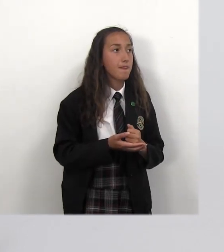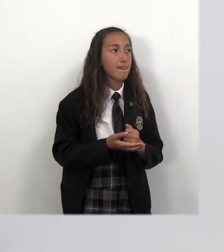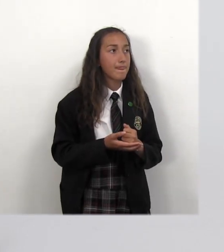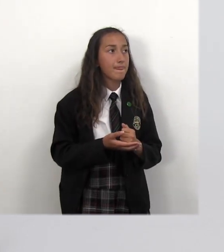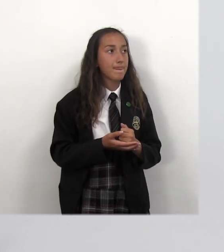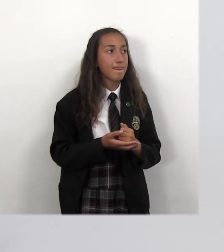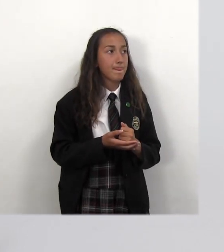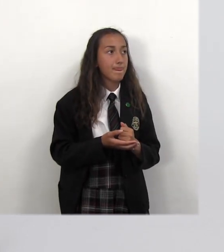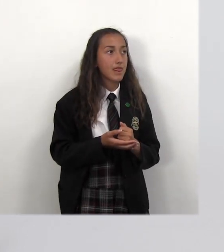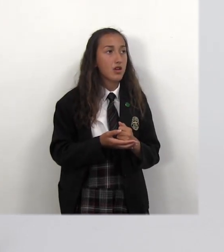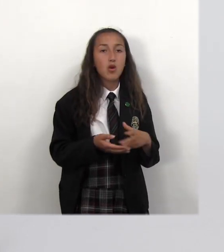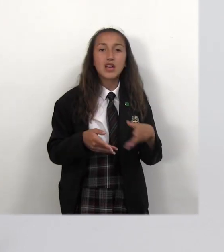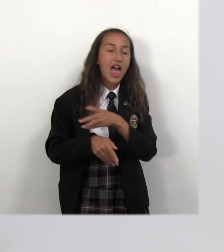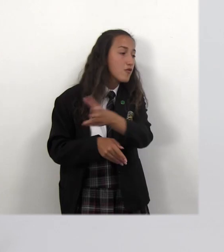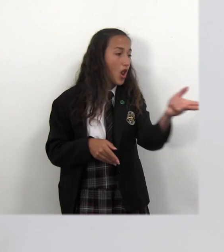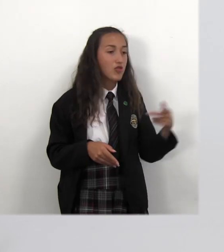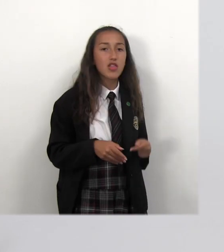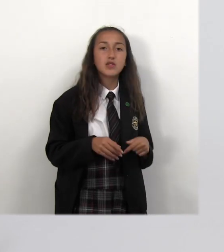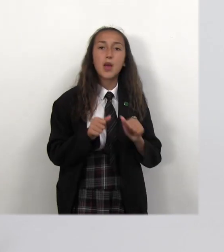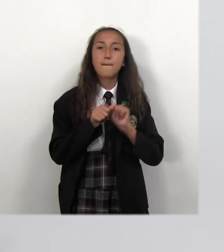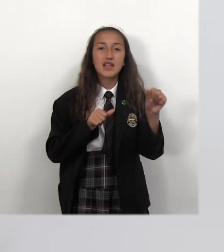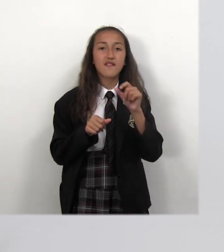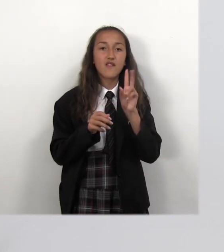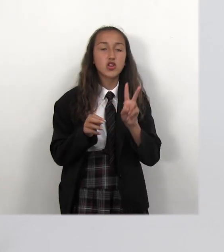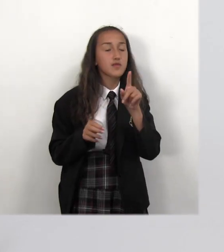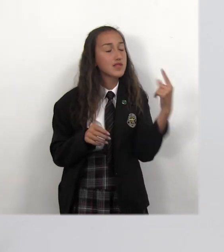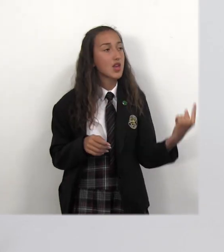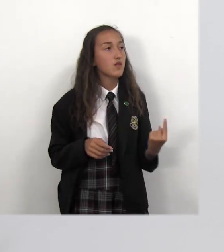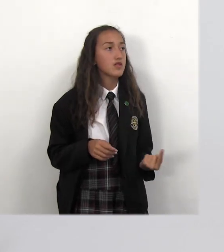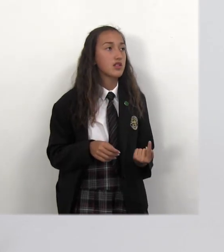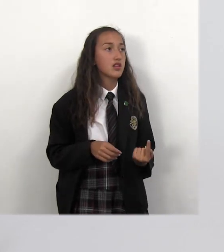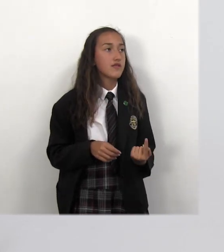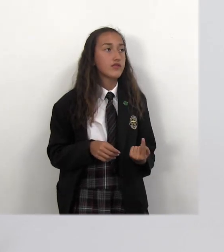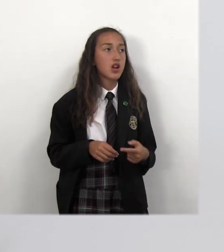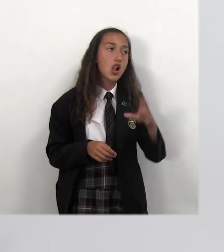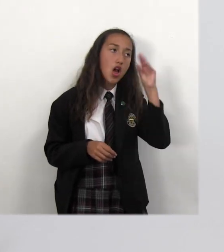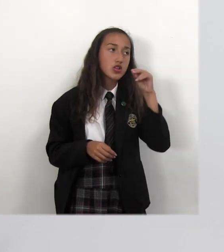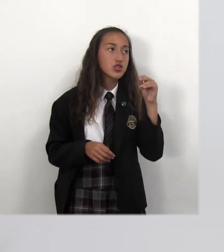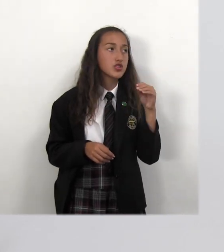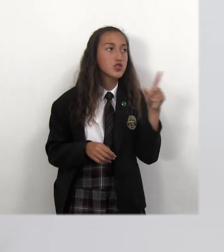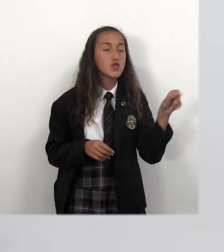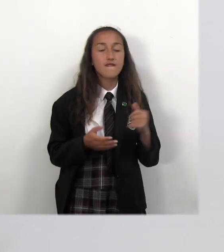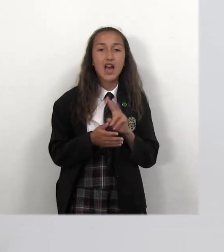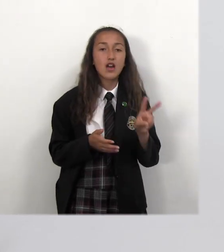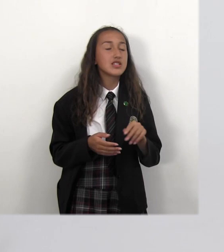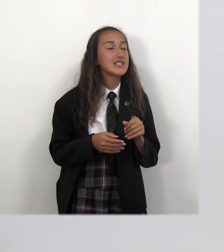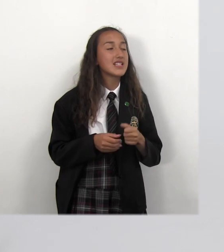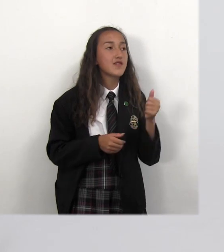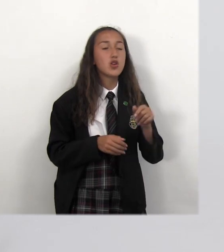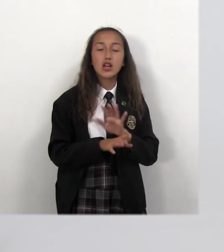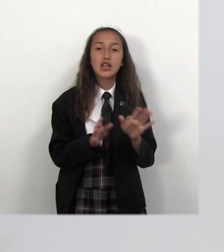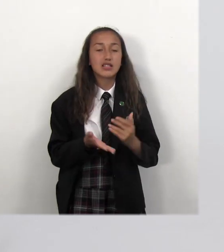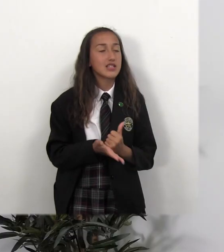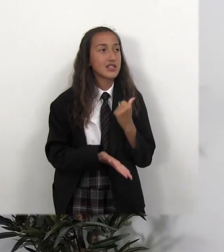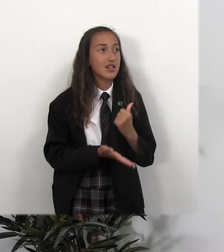support everyone around them to be the best version of themselves. Learn to fail successfully will lead to